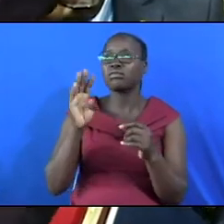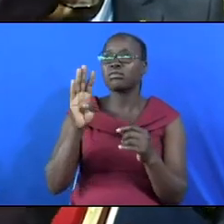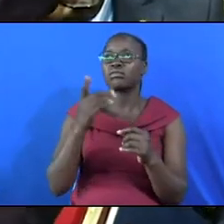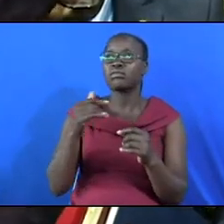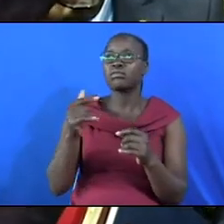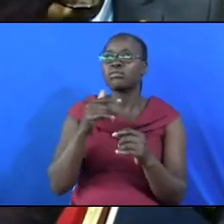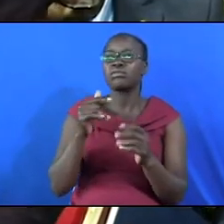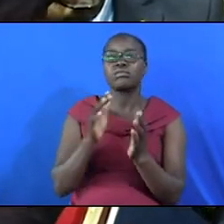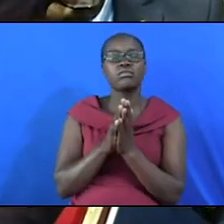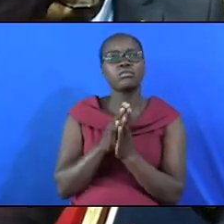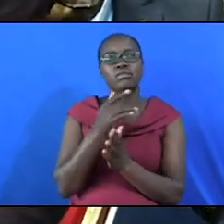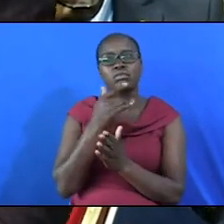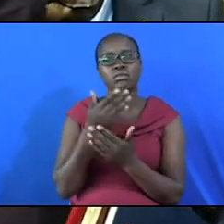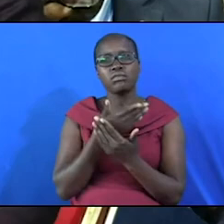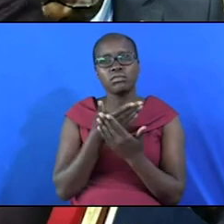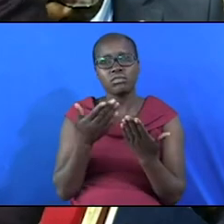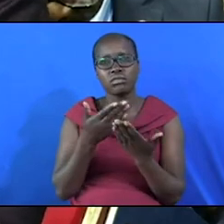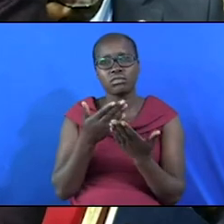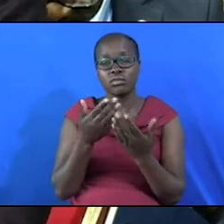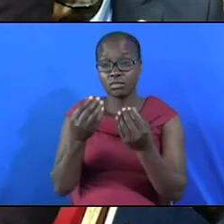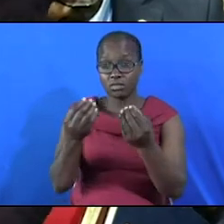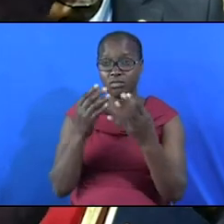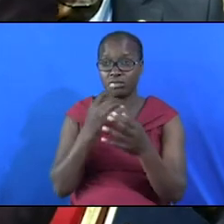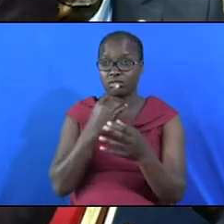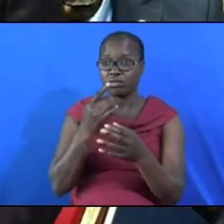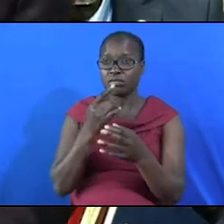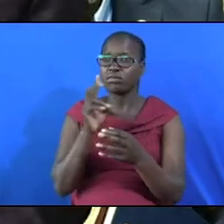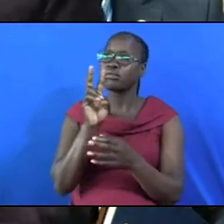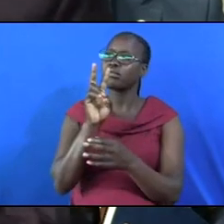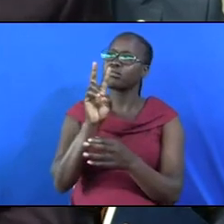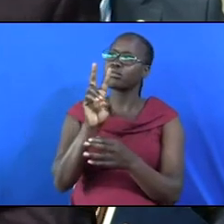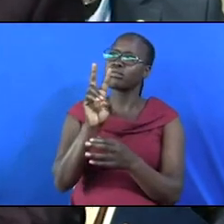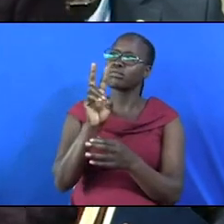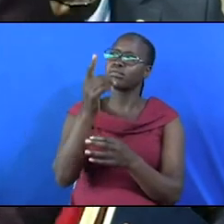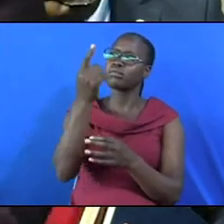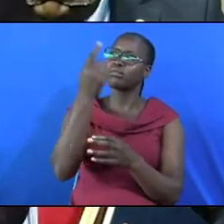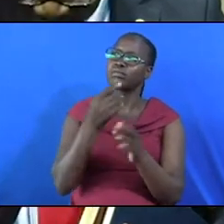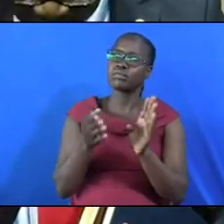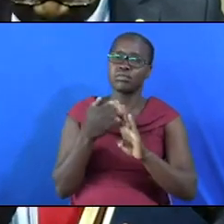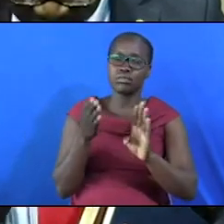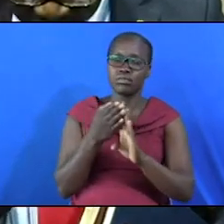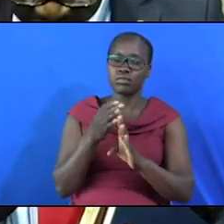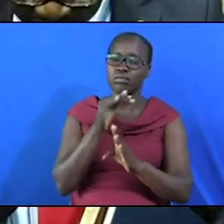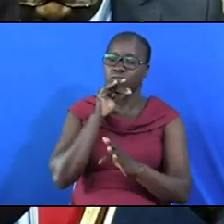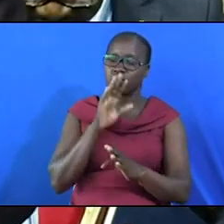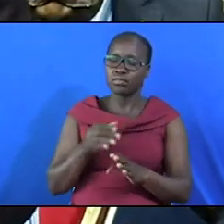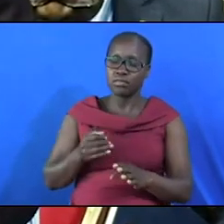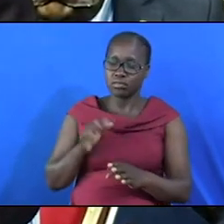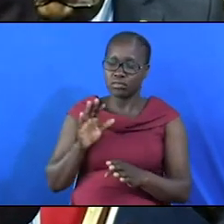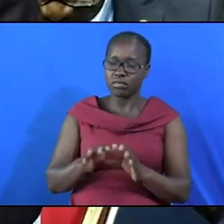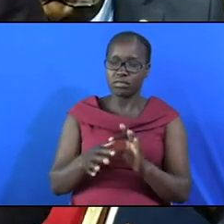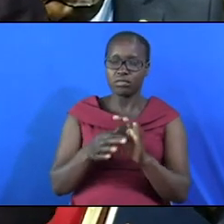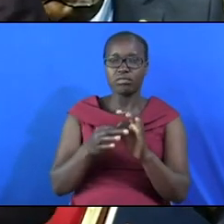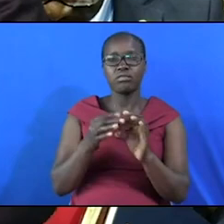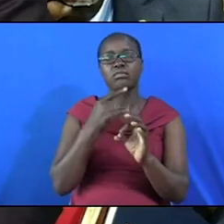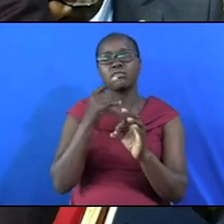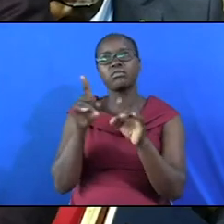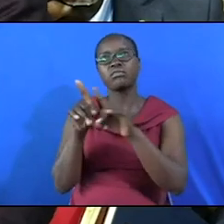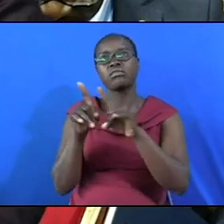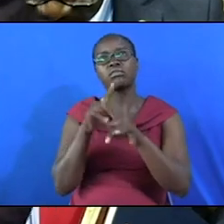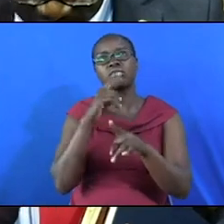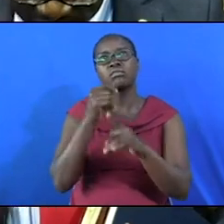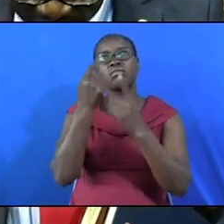as you say and give us the assurance that behold, I come quickly, let your son and daughters join by saying, even